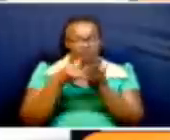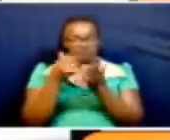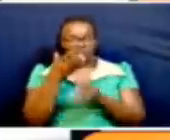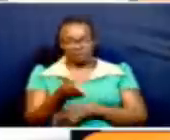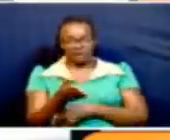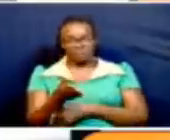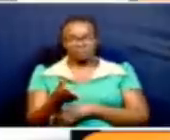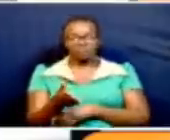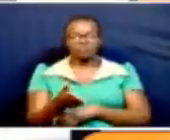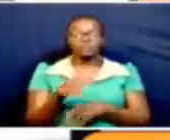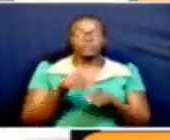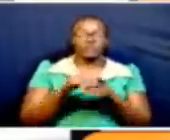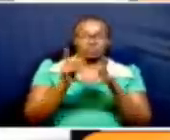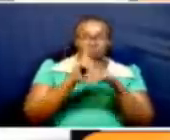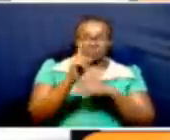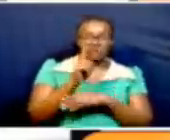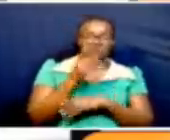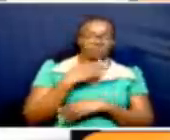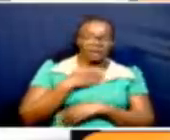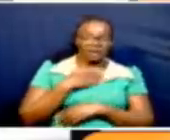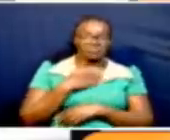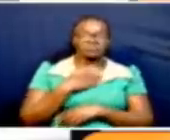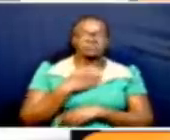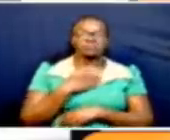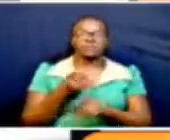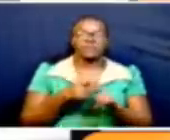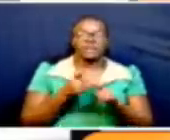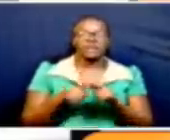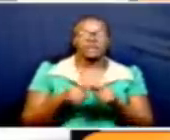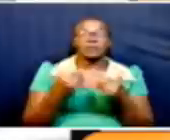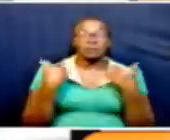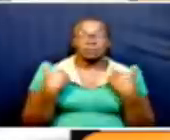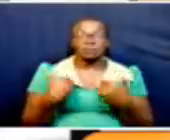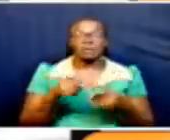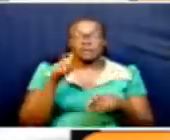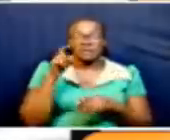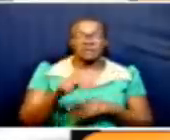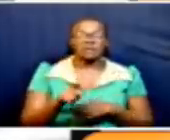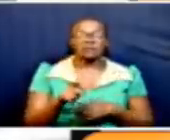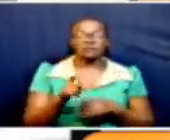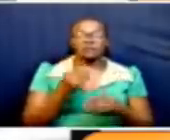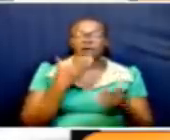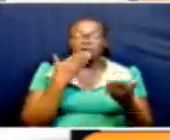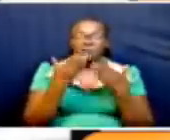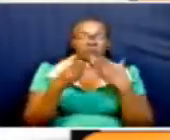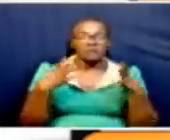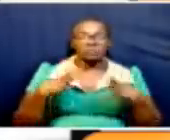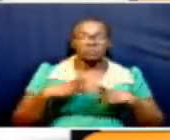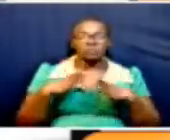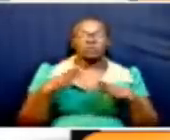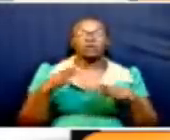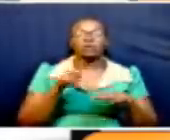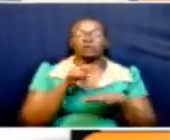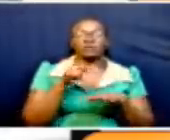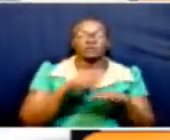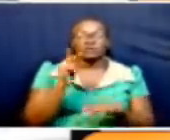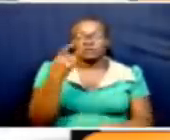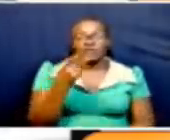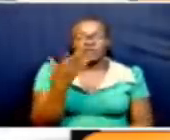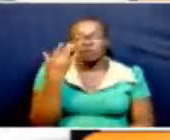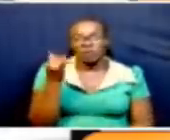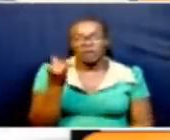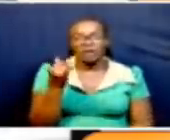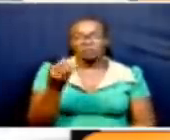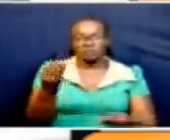in my ministry. Then I'll be the man who should be answerable to the people of this great nation, because I was given